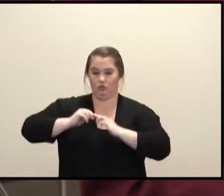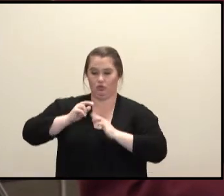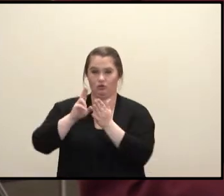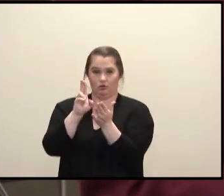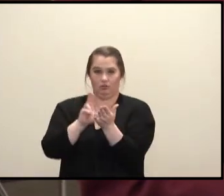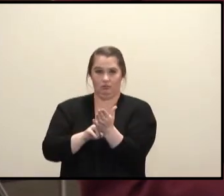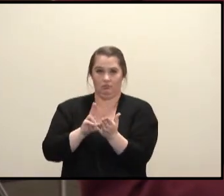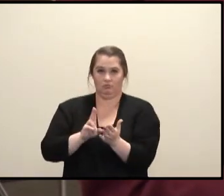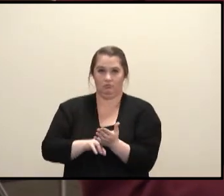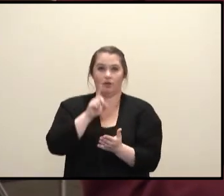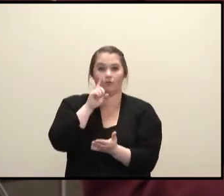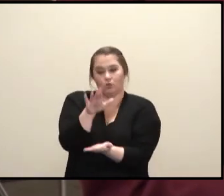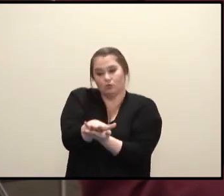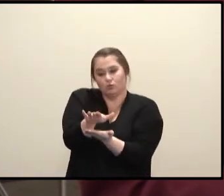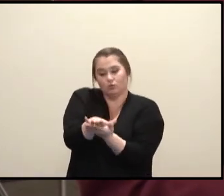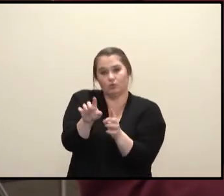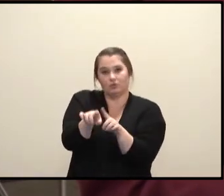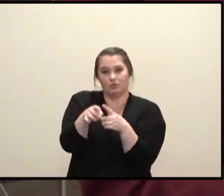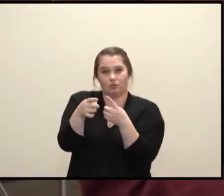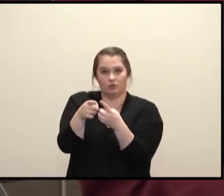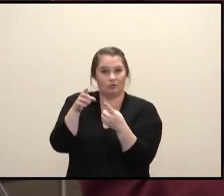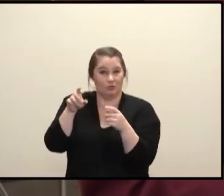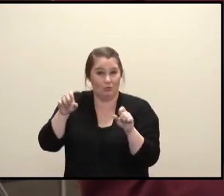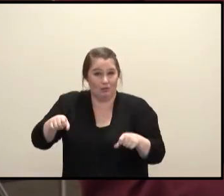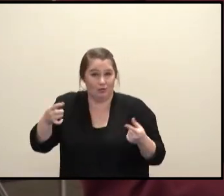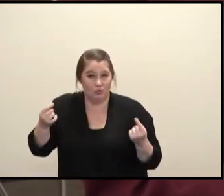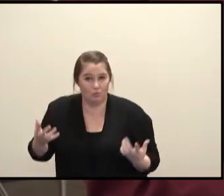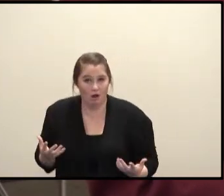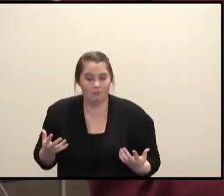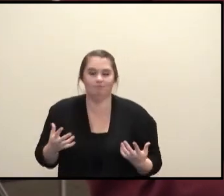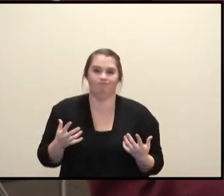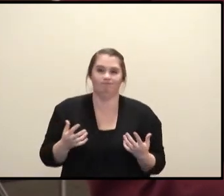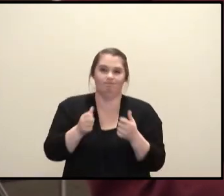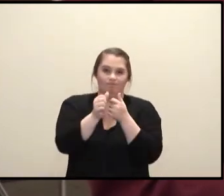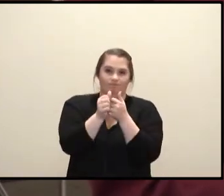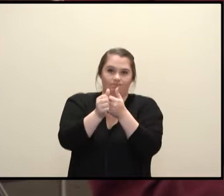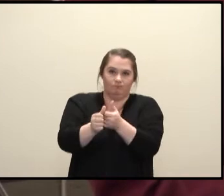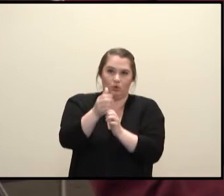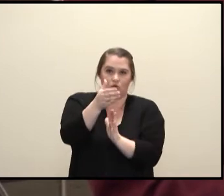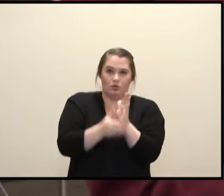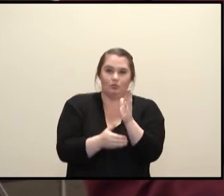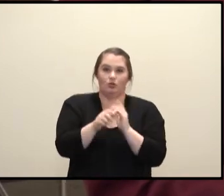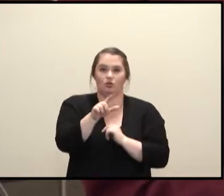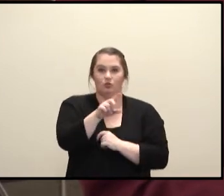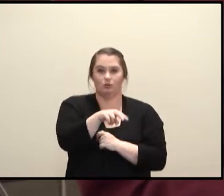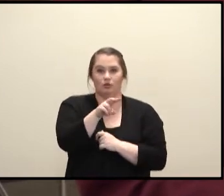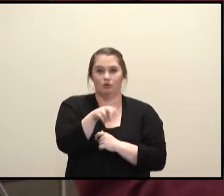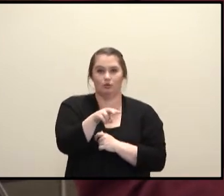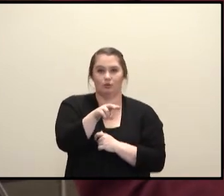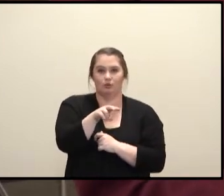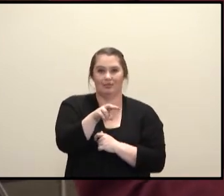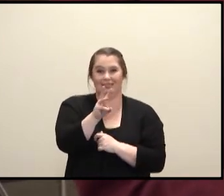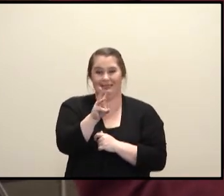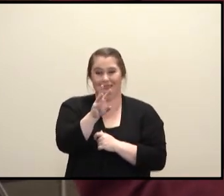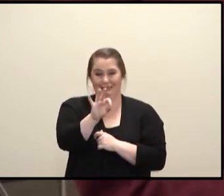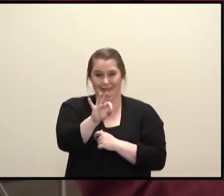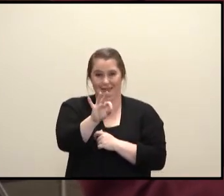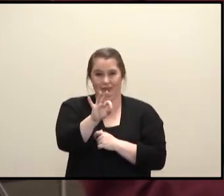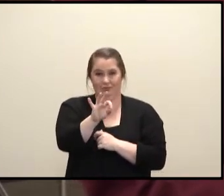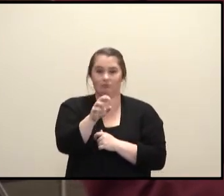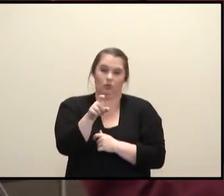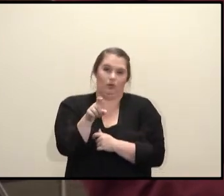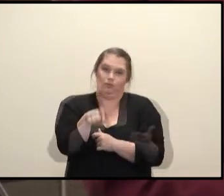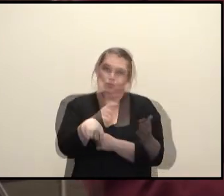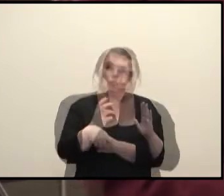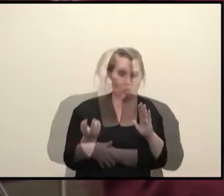contracts for a school district, you've got to follow Chapter 2269 of the Texas Government Code. You